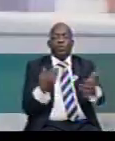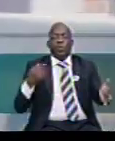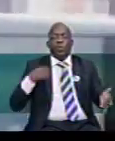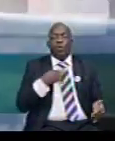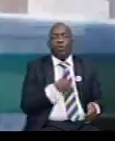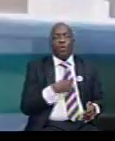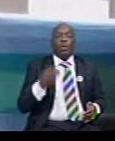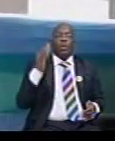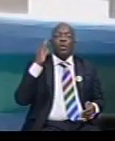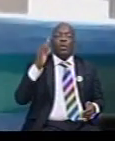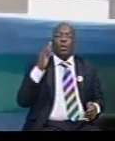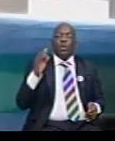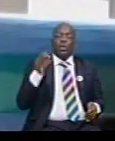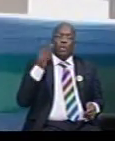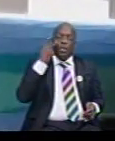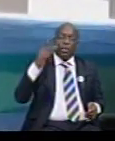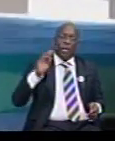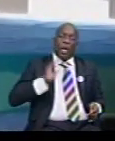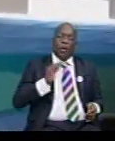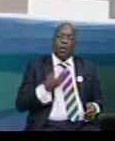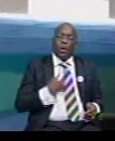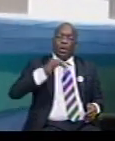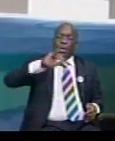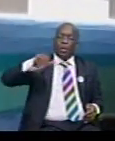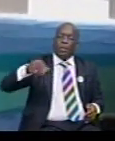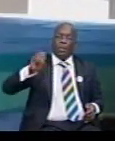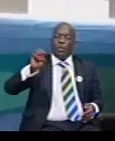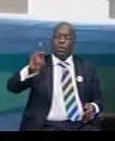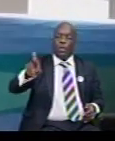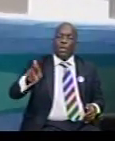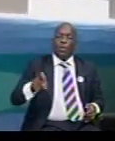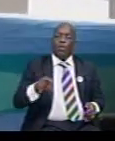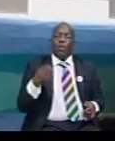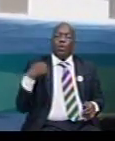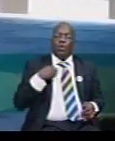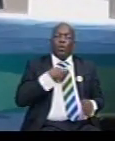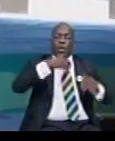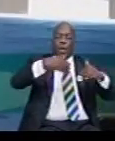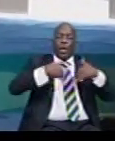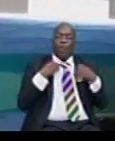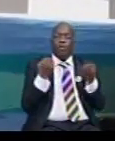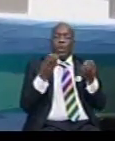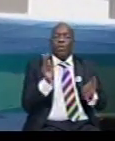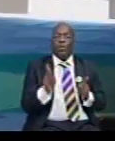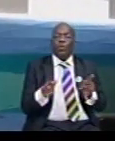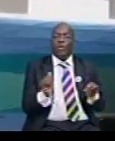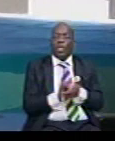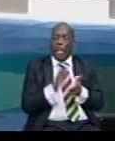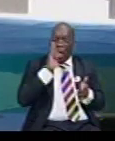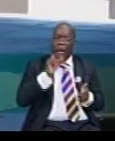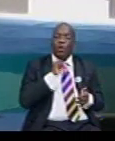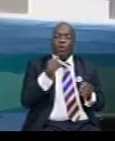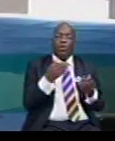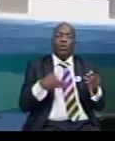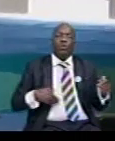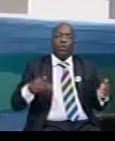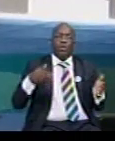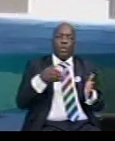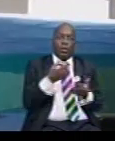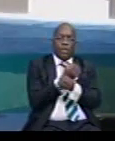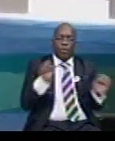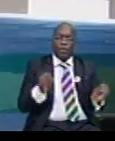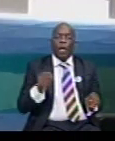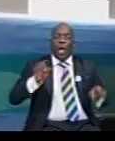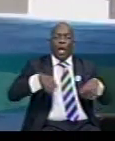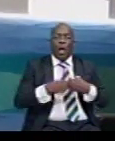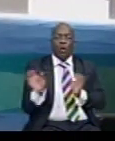see that many people in Jerusalem that are not converted. How can we go to Samaria? How can we go to Antioch?